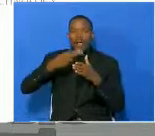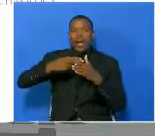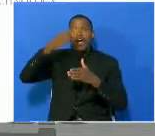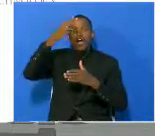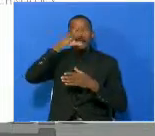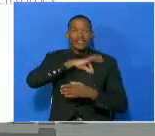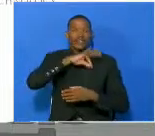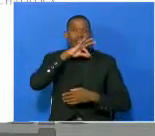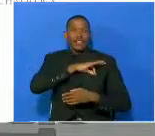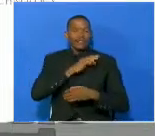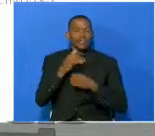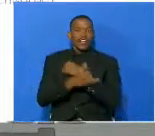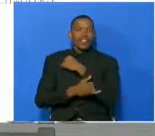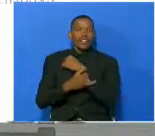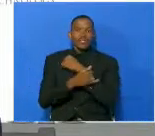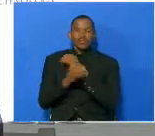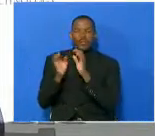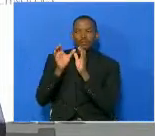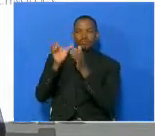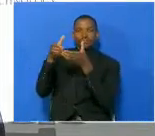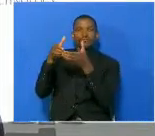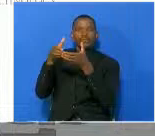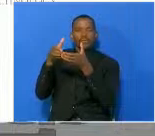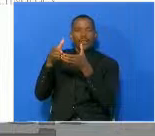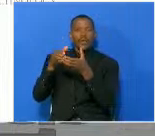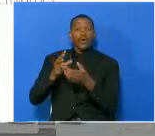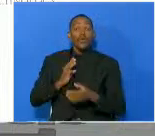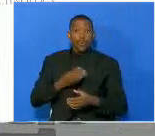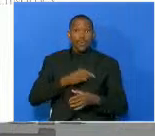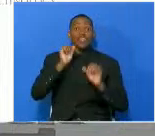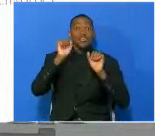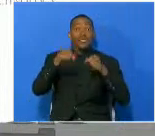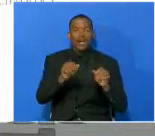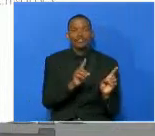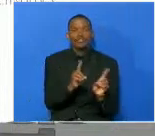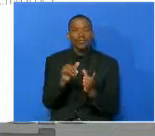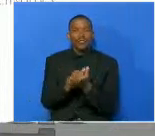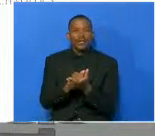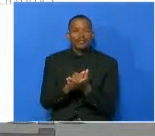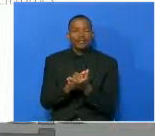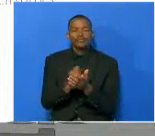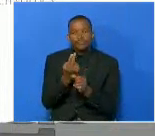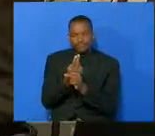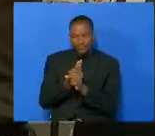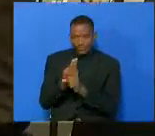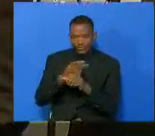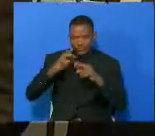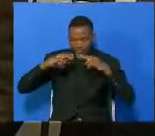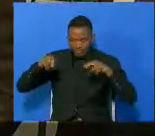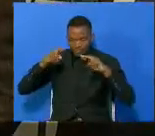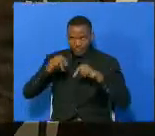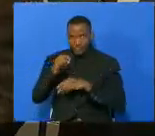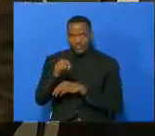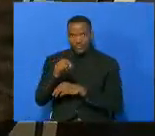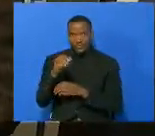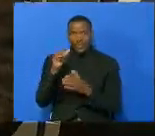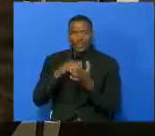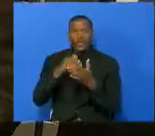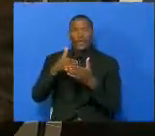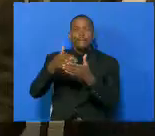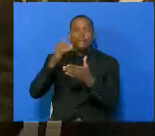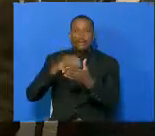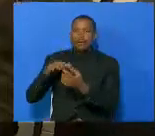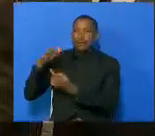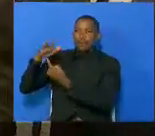high-income country, one of those high-income countries. We can do that through research and innovation. Pele di ka